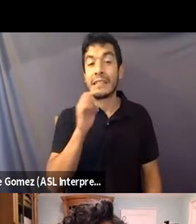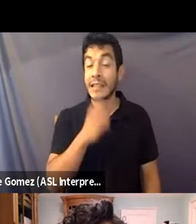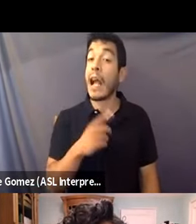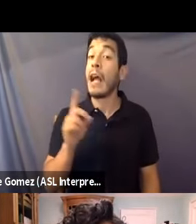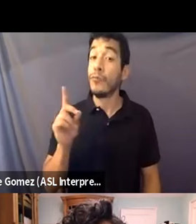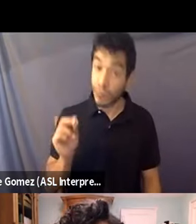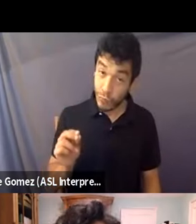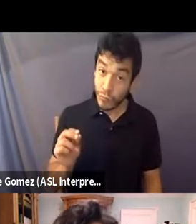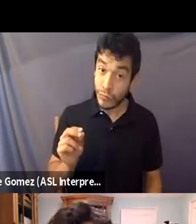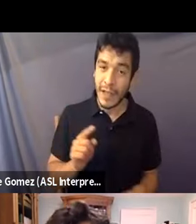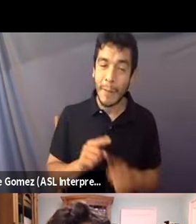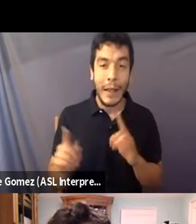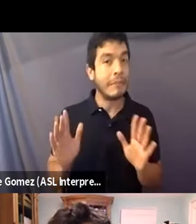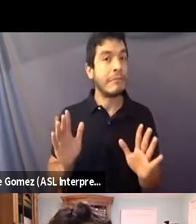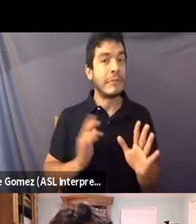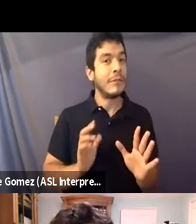caveat.